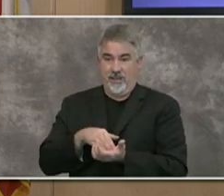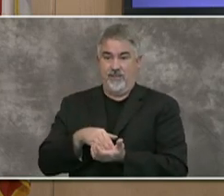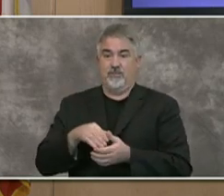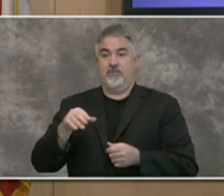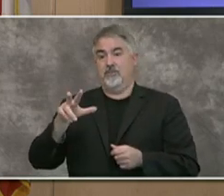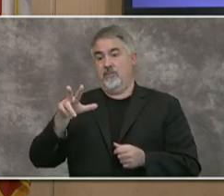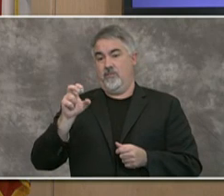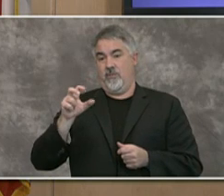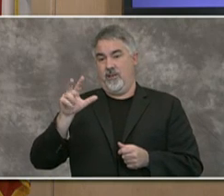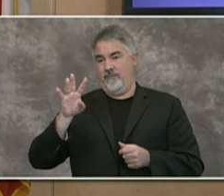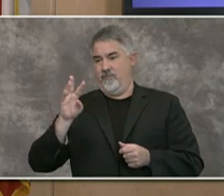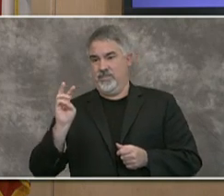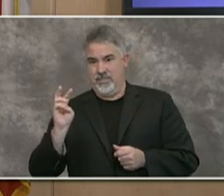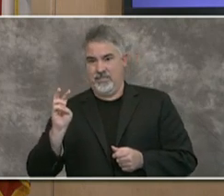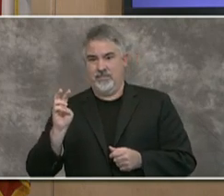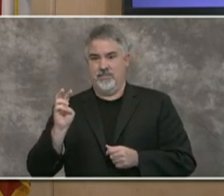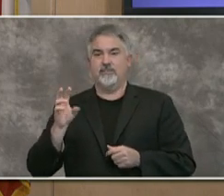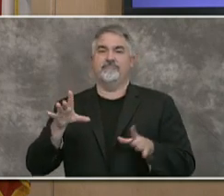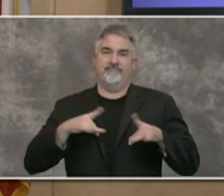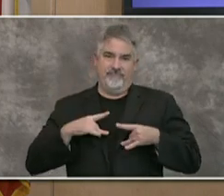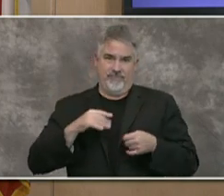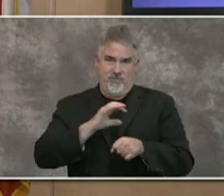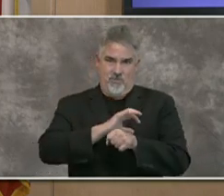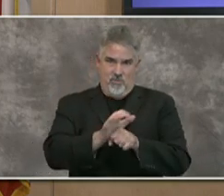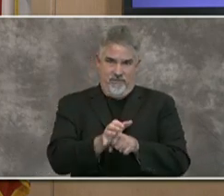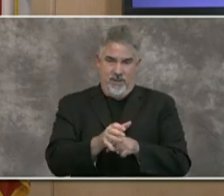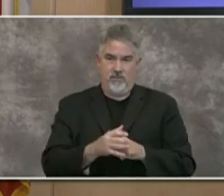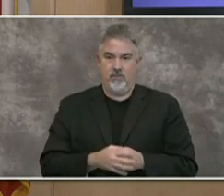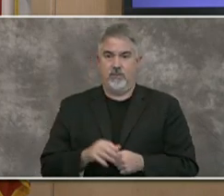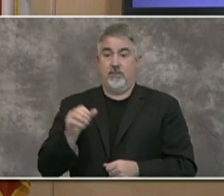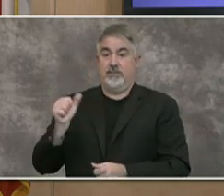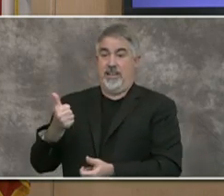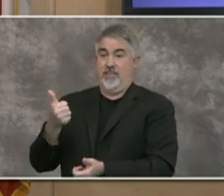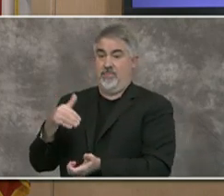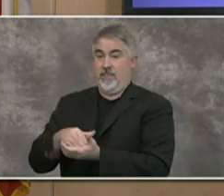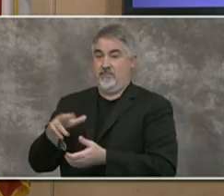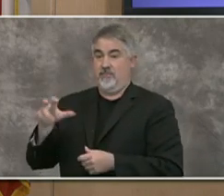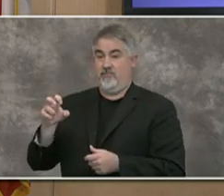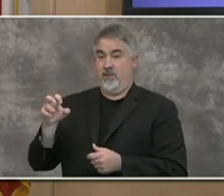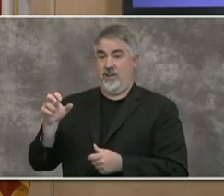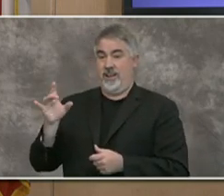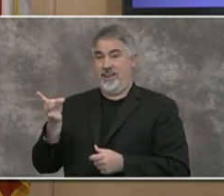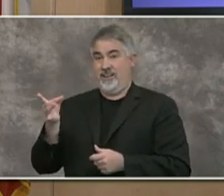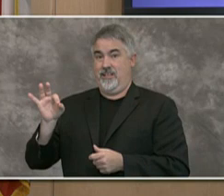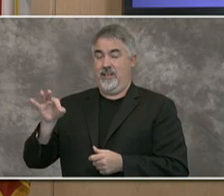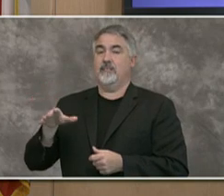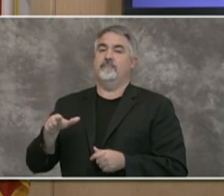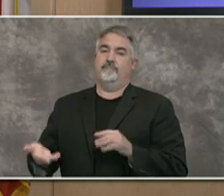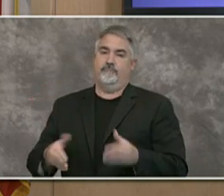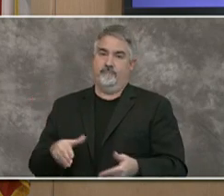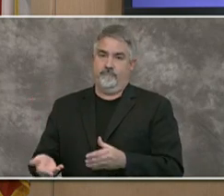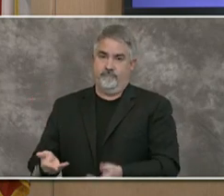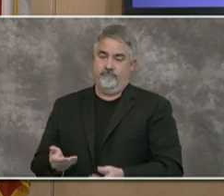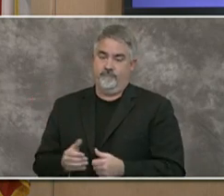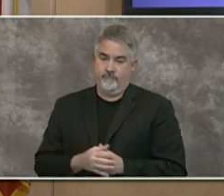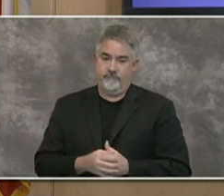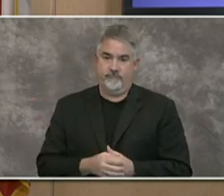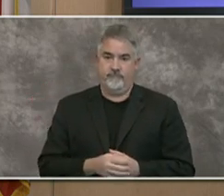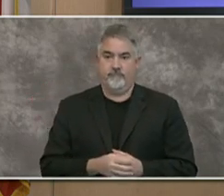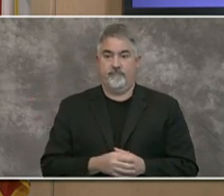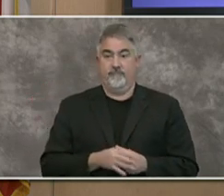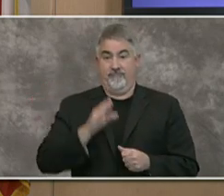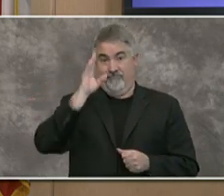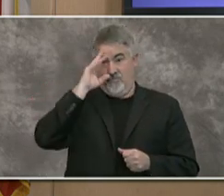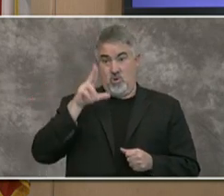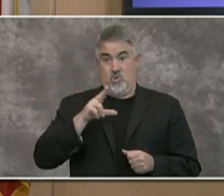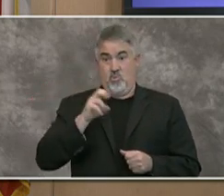352,346 positive cases have been reported, along with 10,389 deaths. As a reminder, the United States has the largest